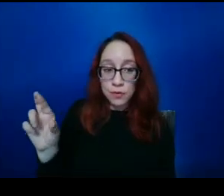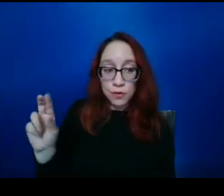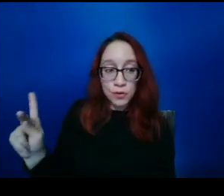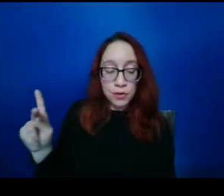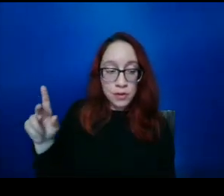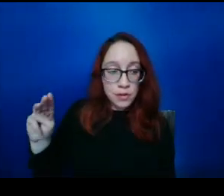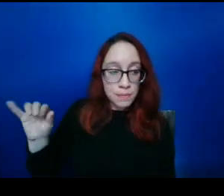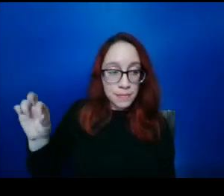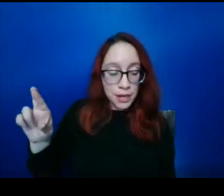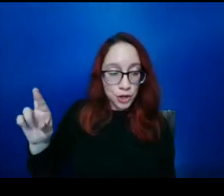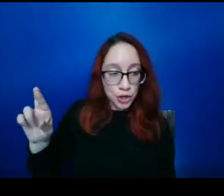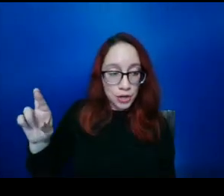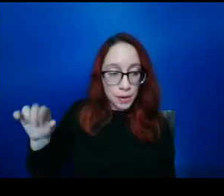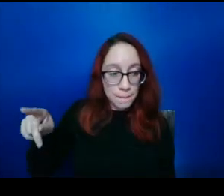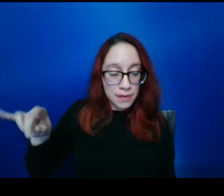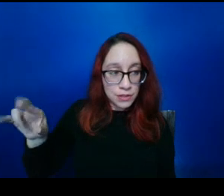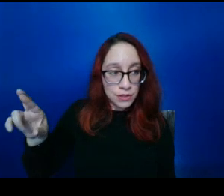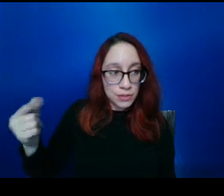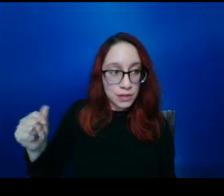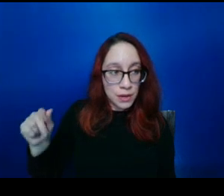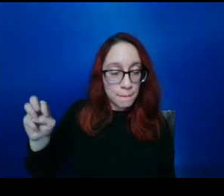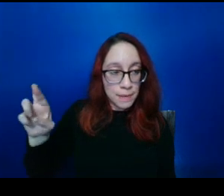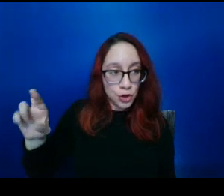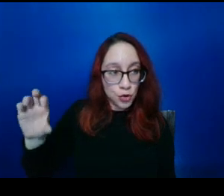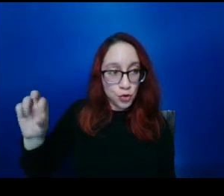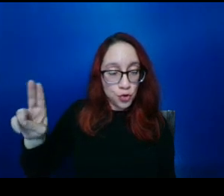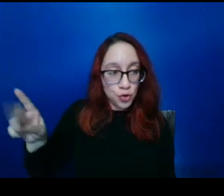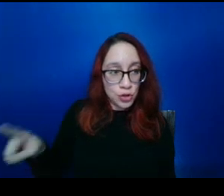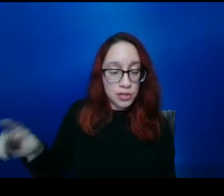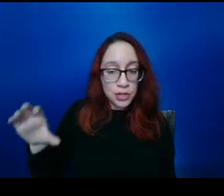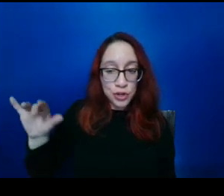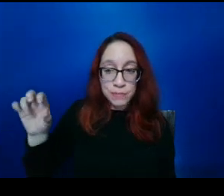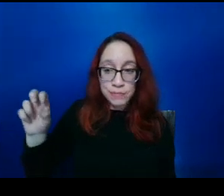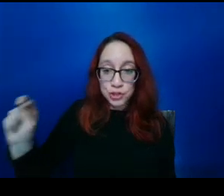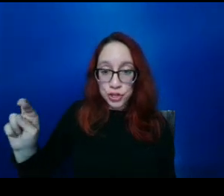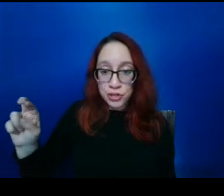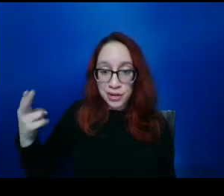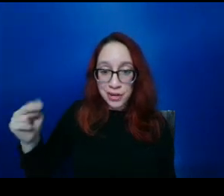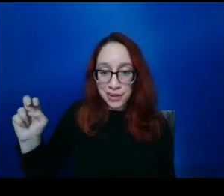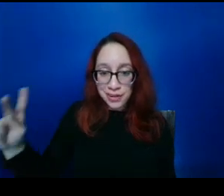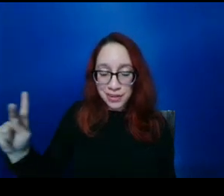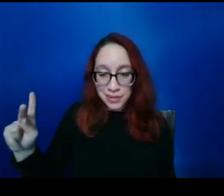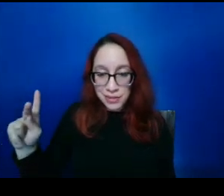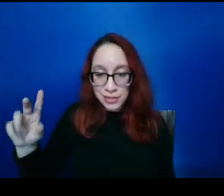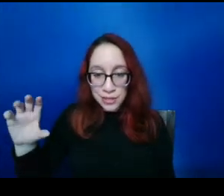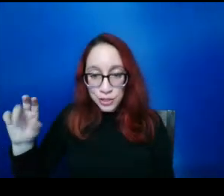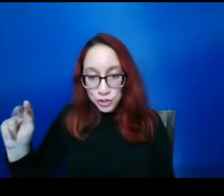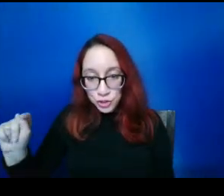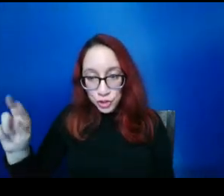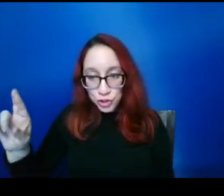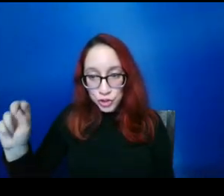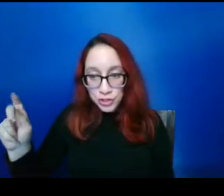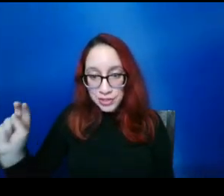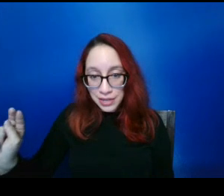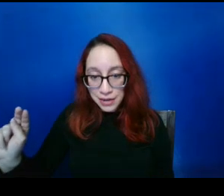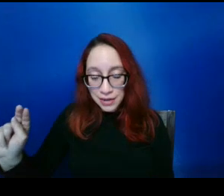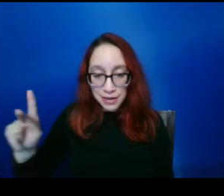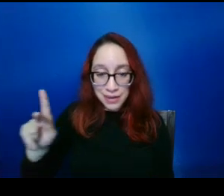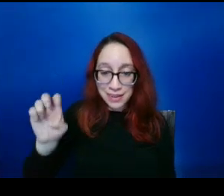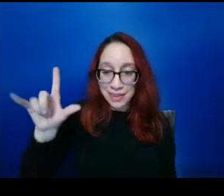Pensirga. Here. Mayor Cruz. Present. Commissioner Hay. Here. Commissioner Turkin. Present. Commissioner Kelly.